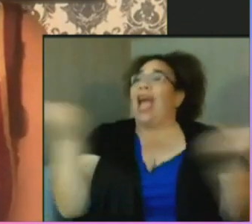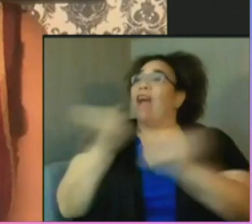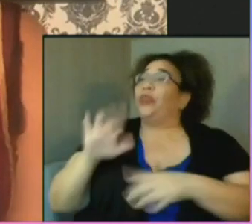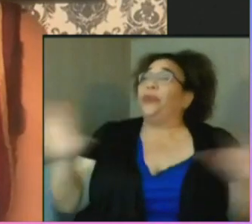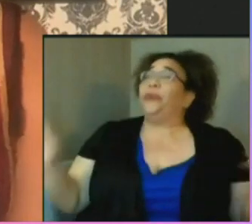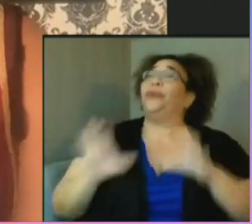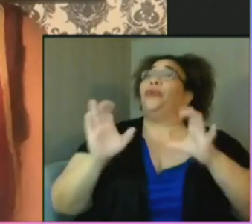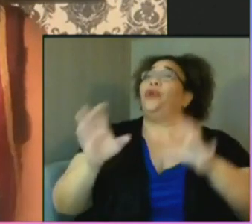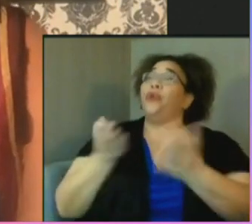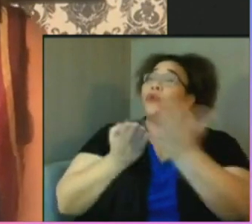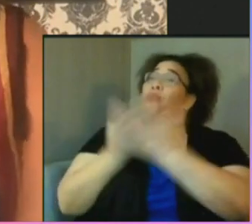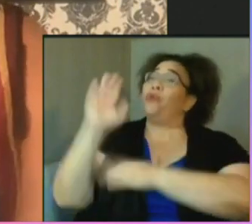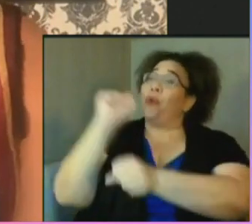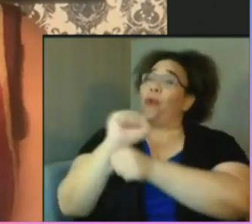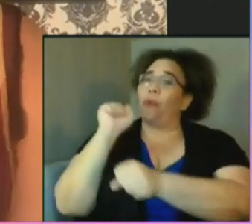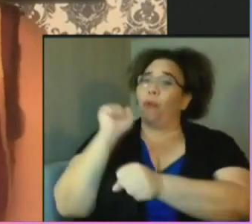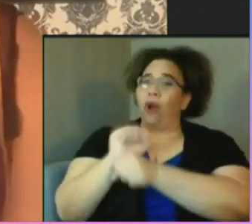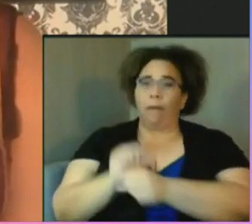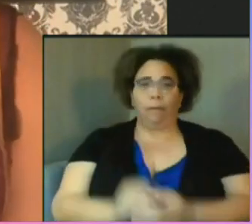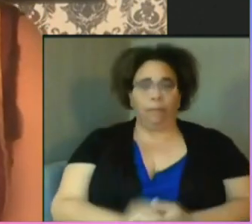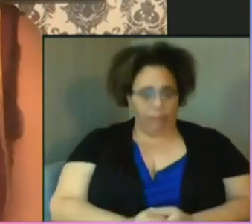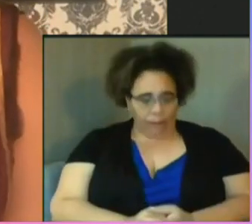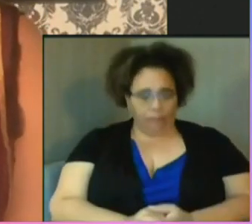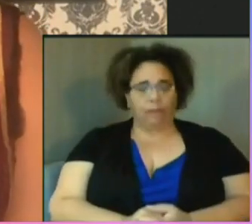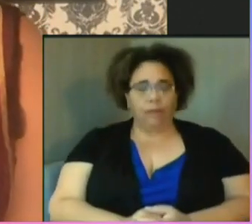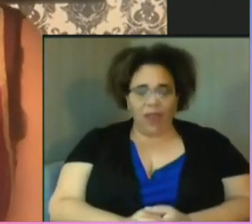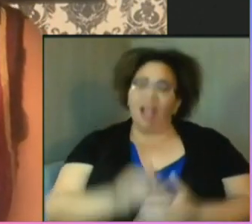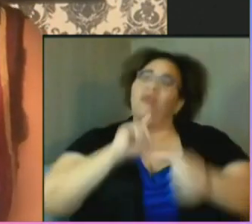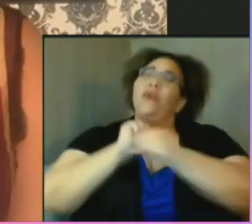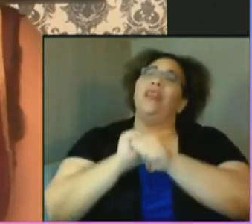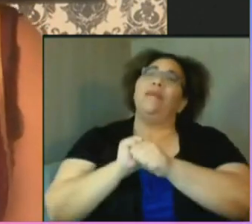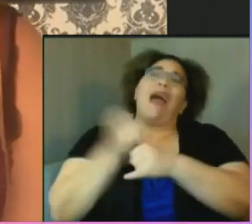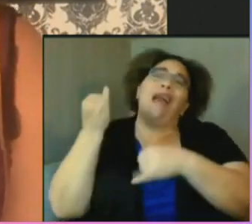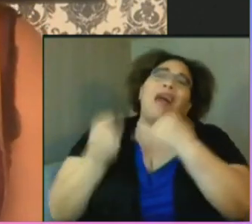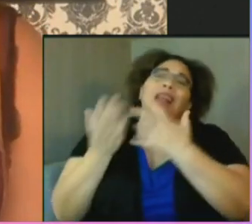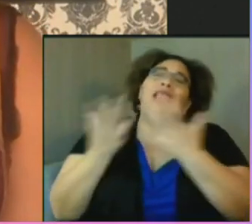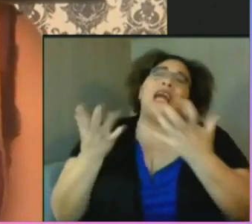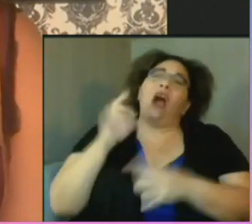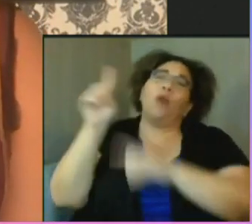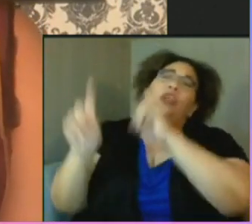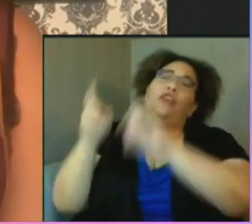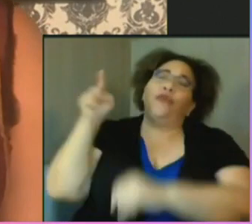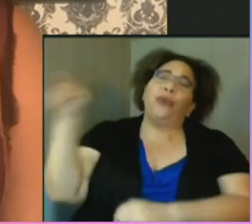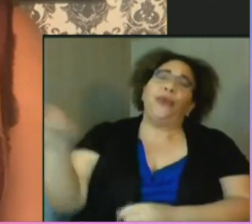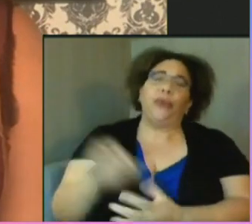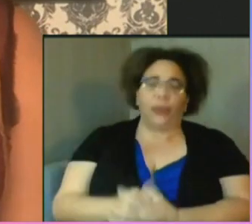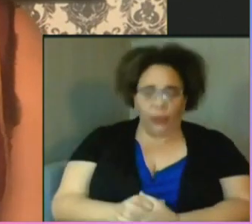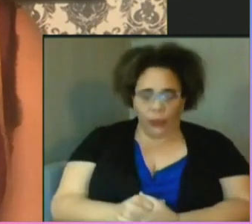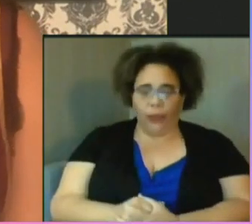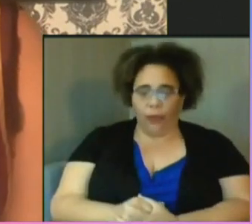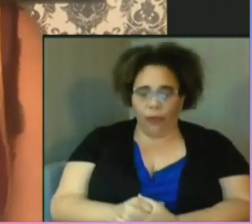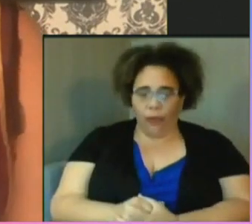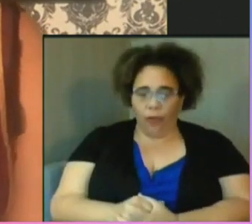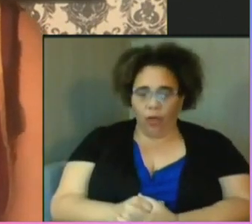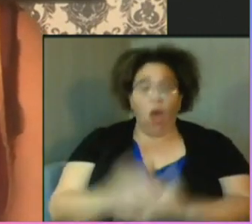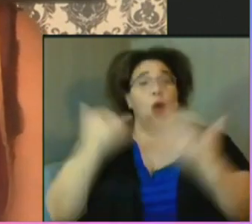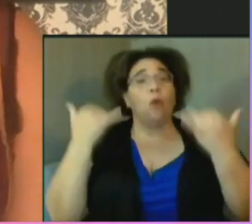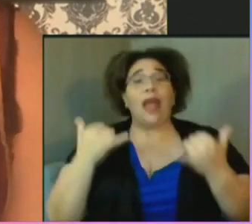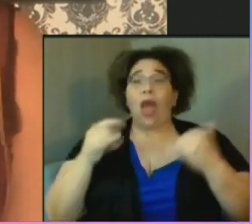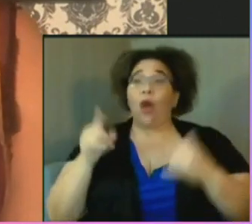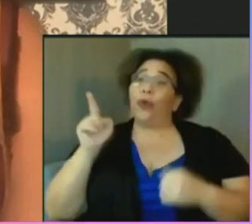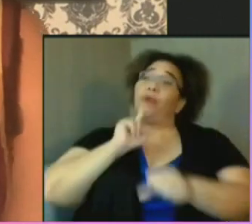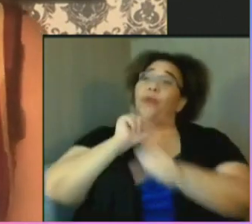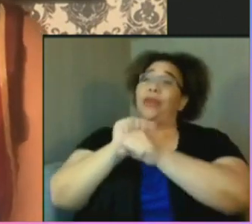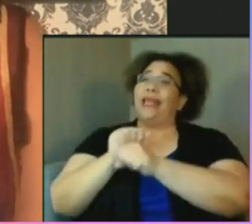by what you do through your work. And I guess lastly, one of the questions that I had is that on this point, you are such a